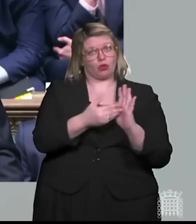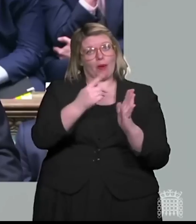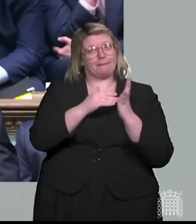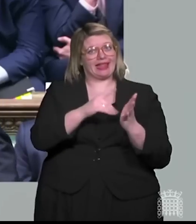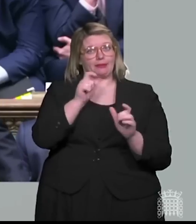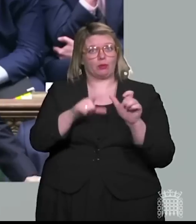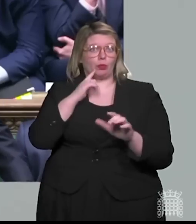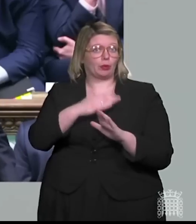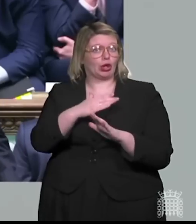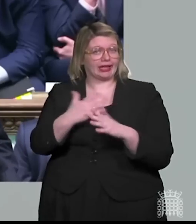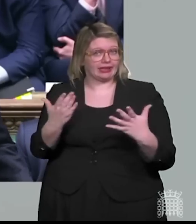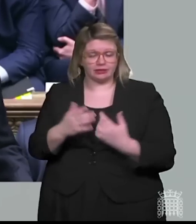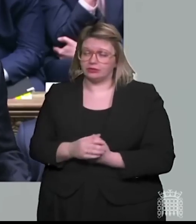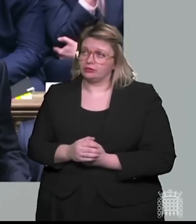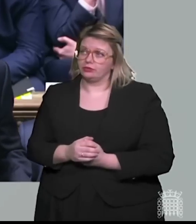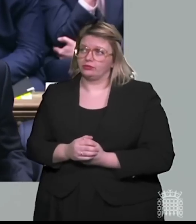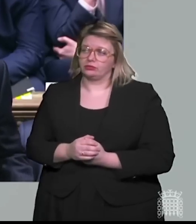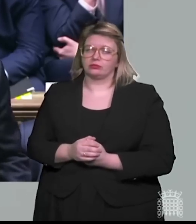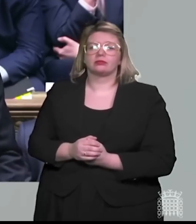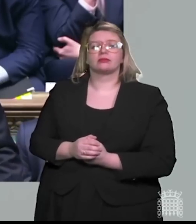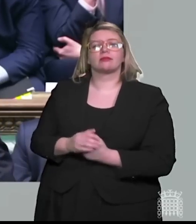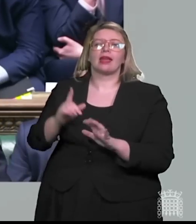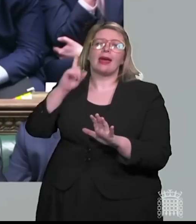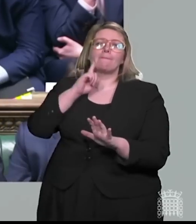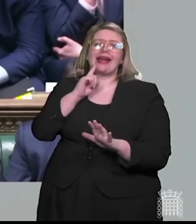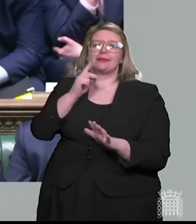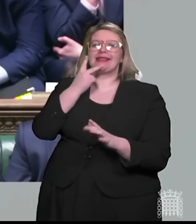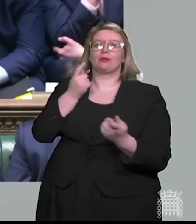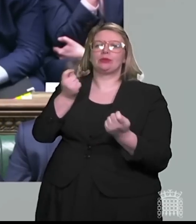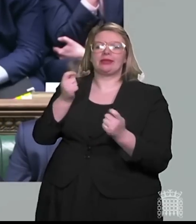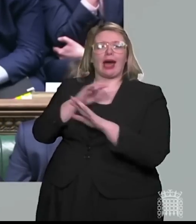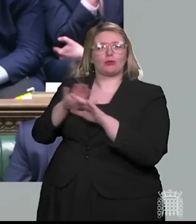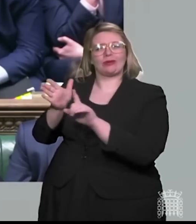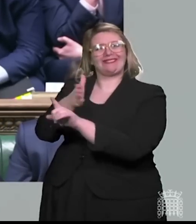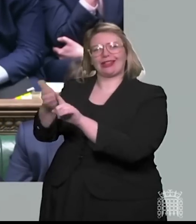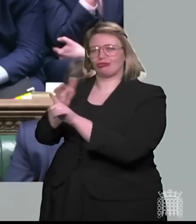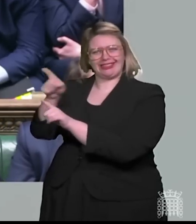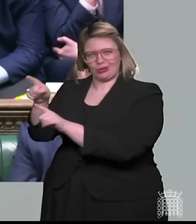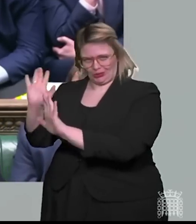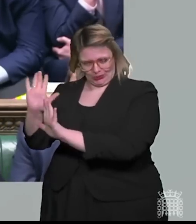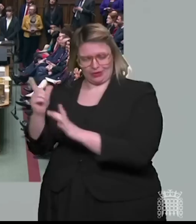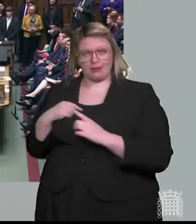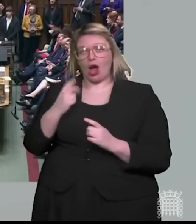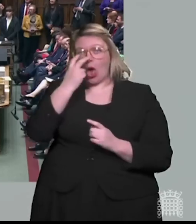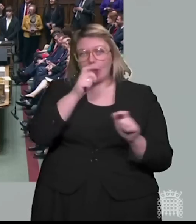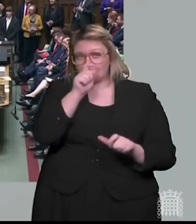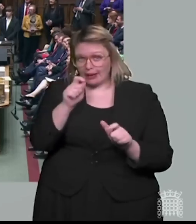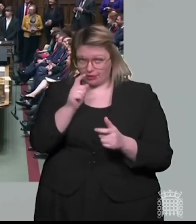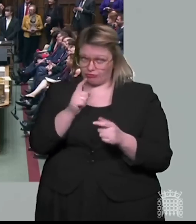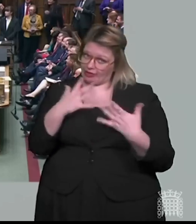force. Madam Deputy Speaker, I say this not to flatter you, but older people are the most skilled and experienced people we